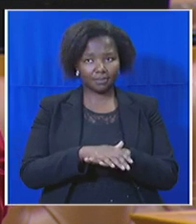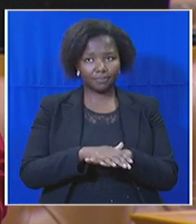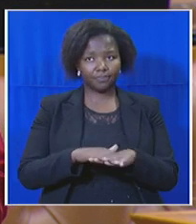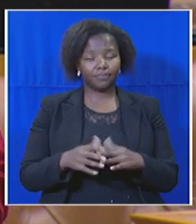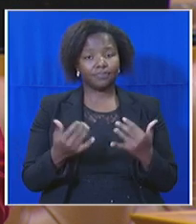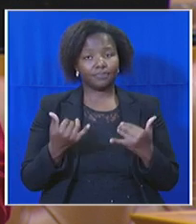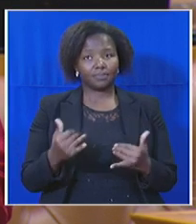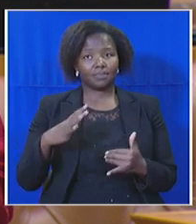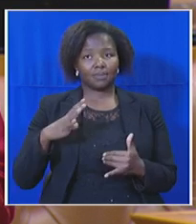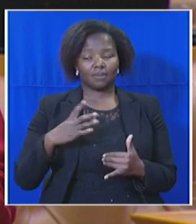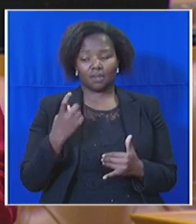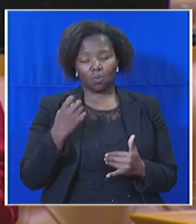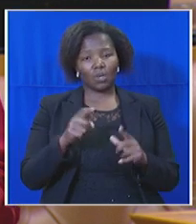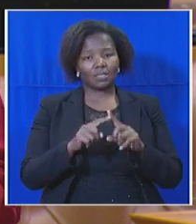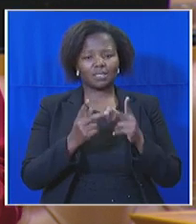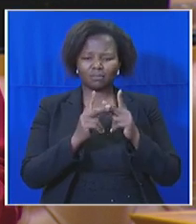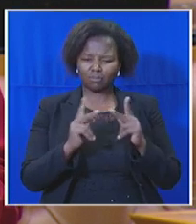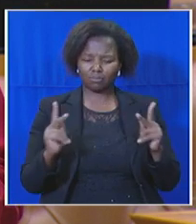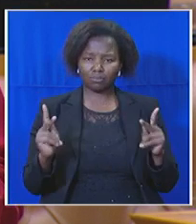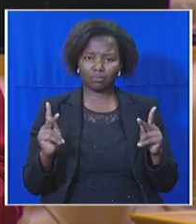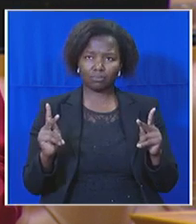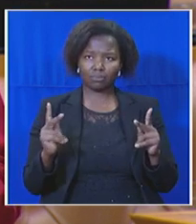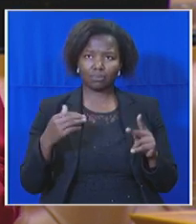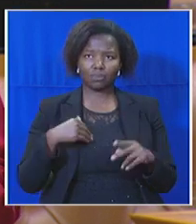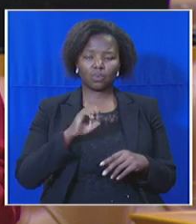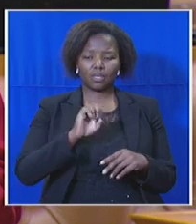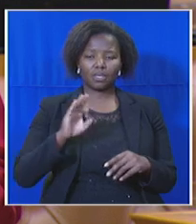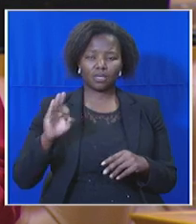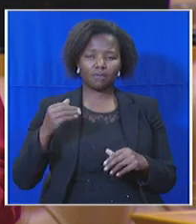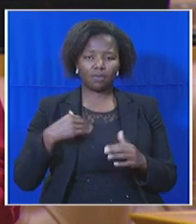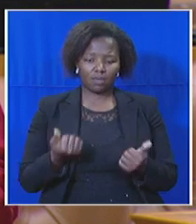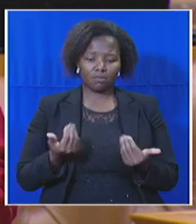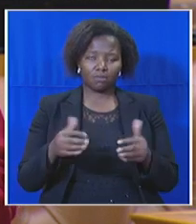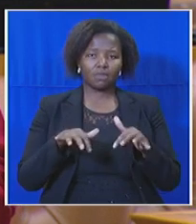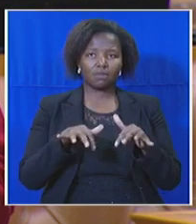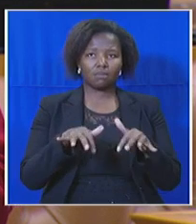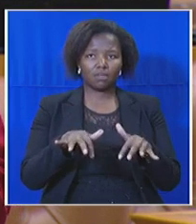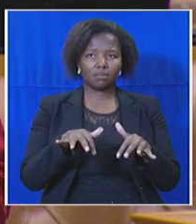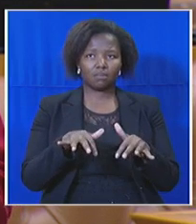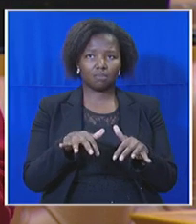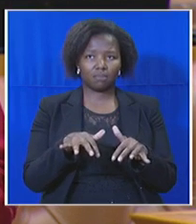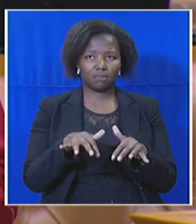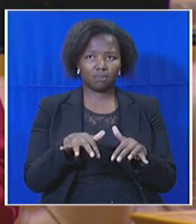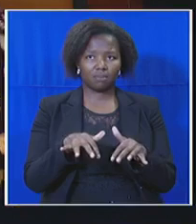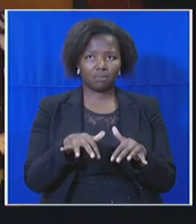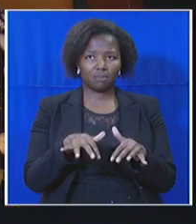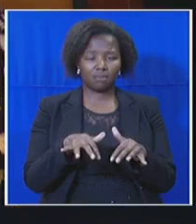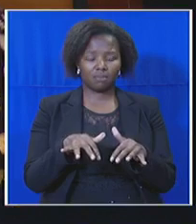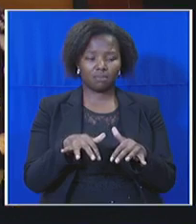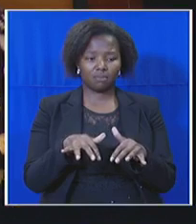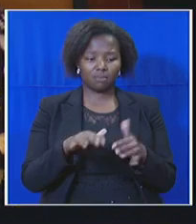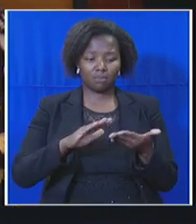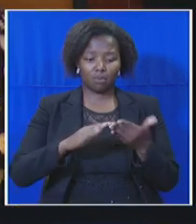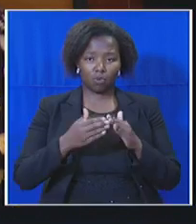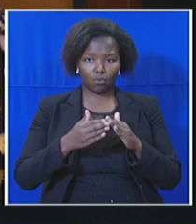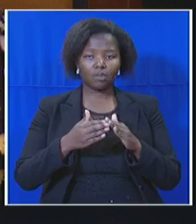of the many community initiatives EFF is delivering to the people on the ground. Community of Skukune will